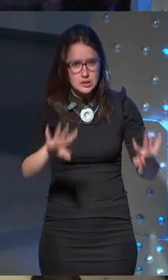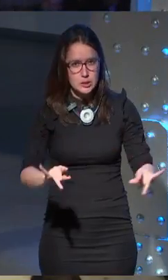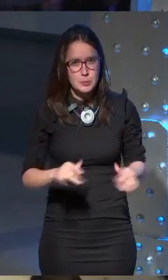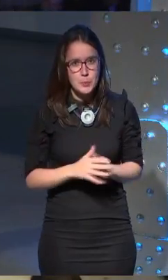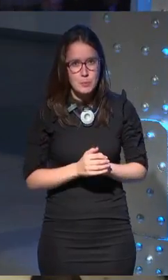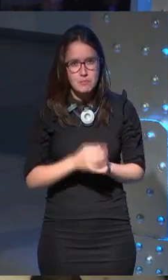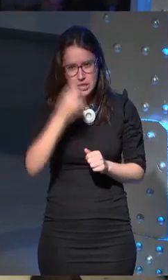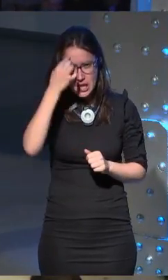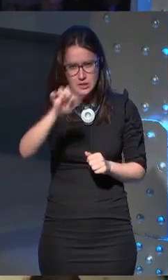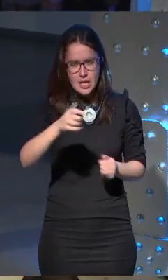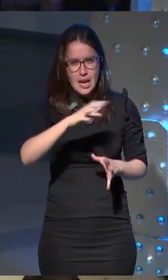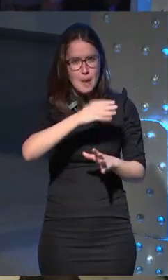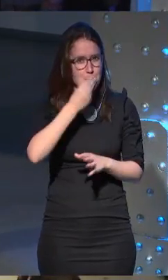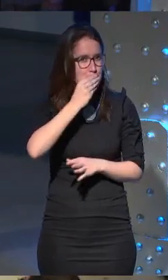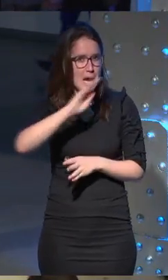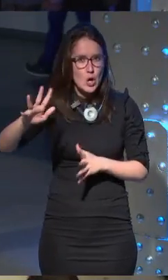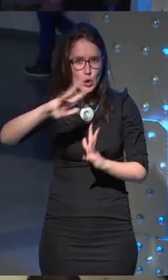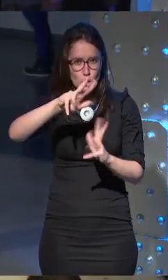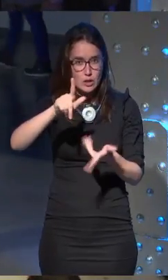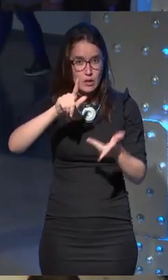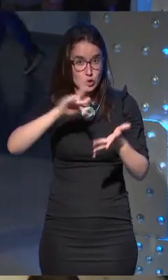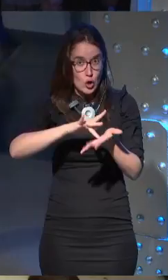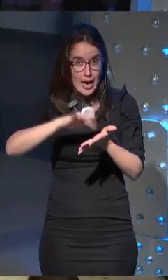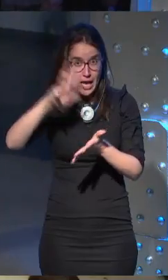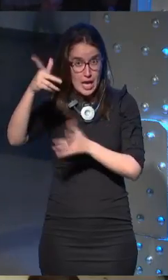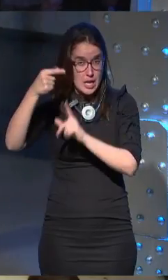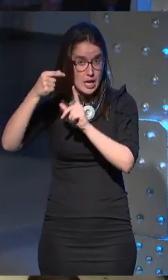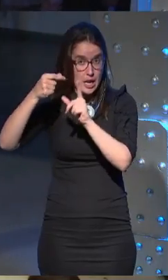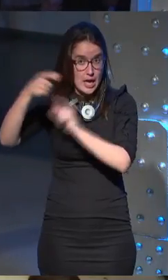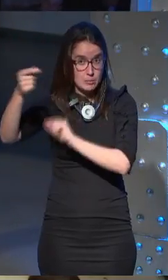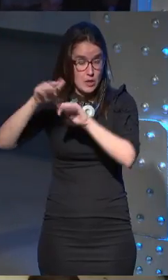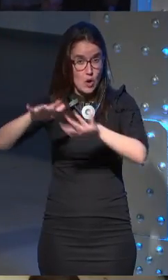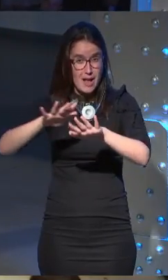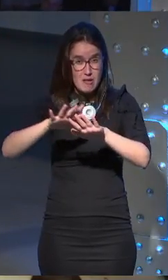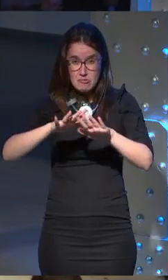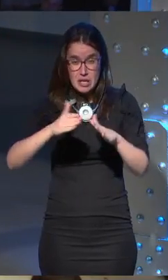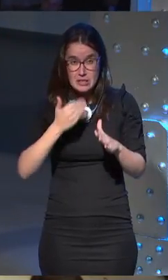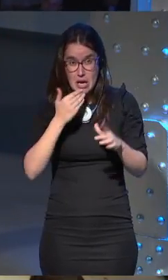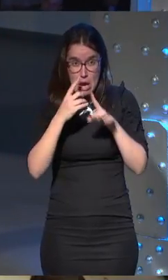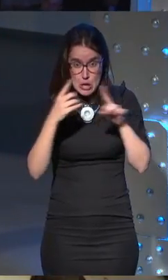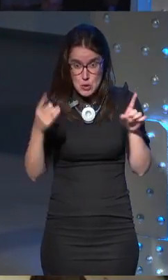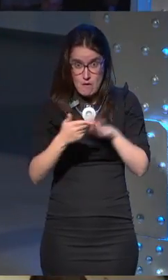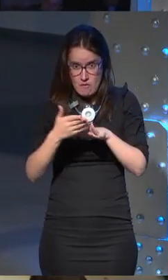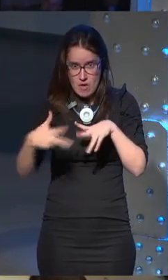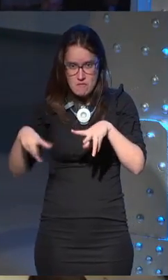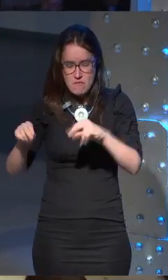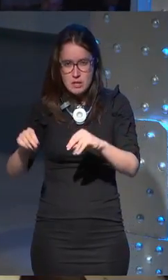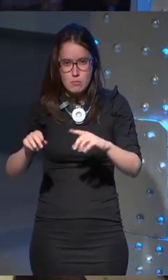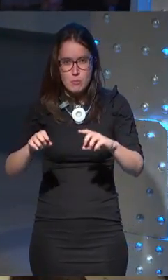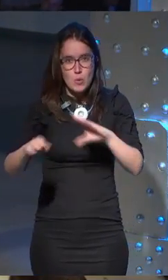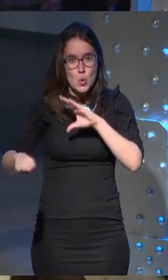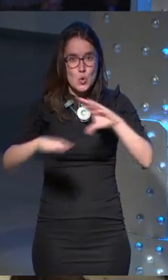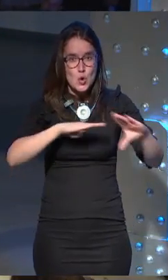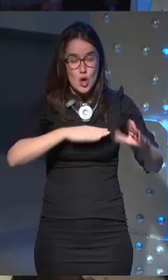Yeah, the best piece of news I ever got in space was during the end of my year in space, and I got an email from my daughter